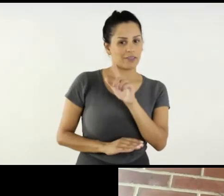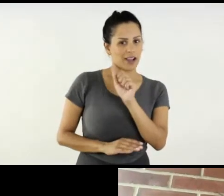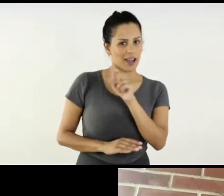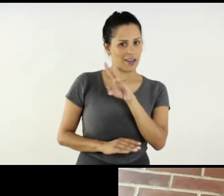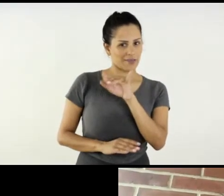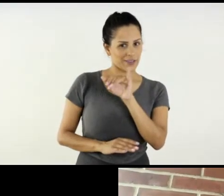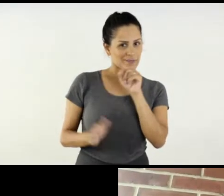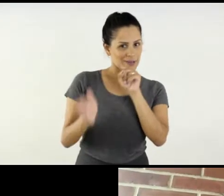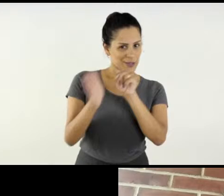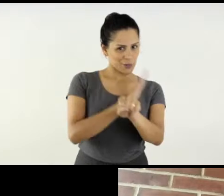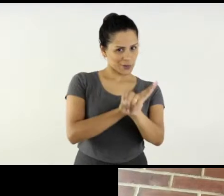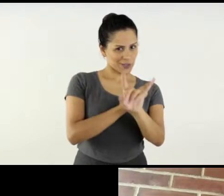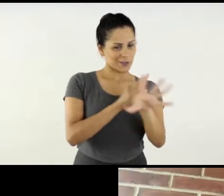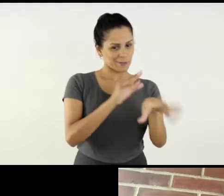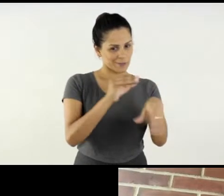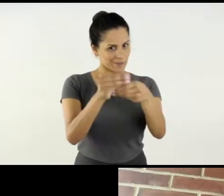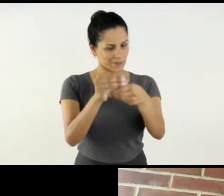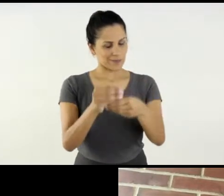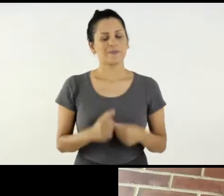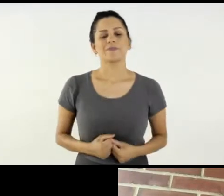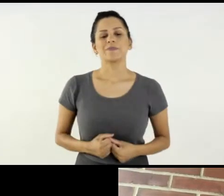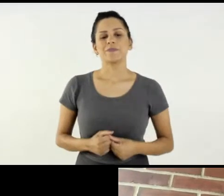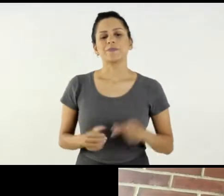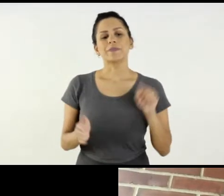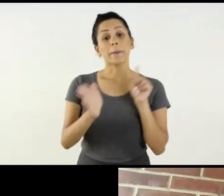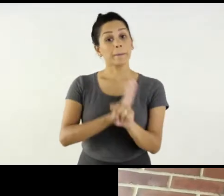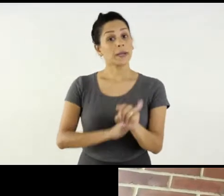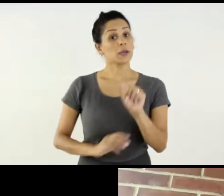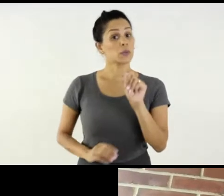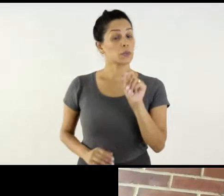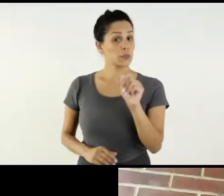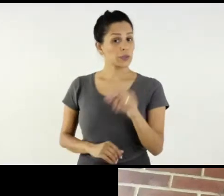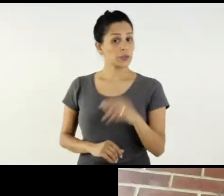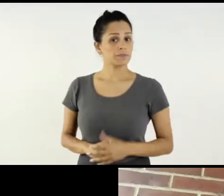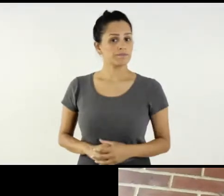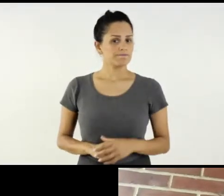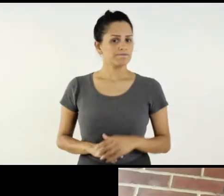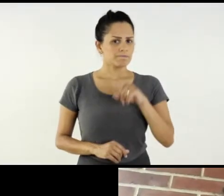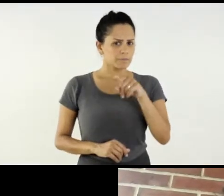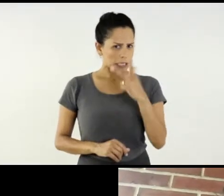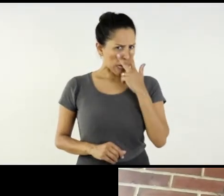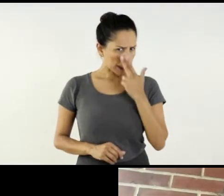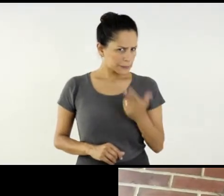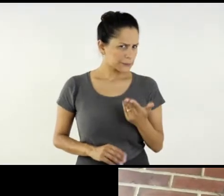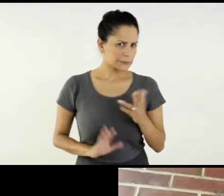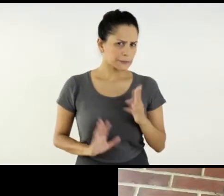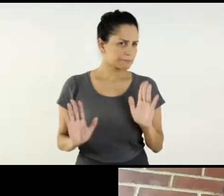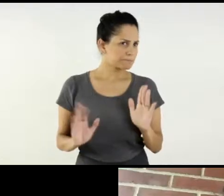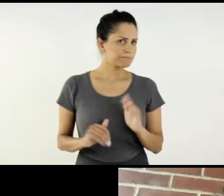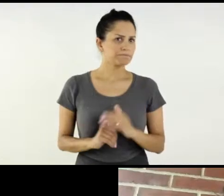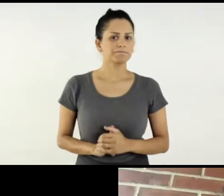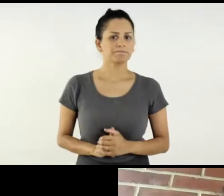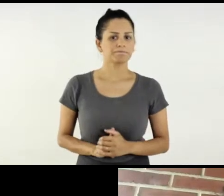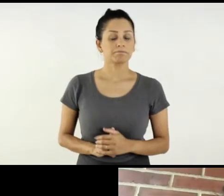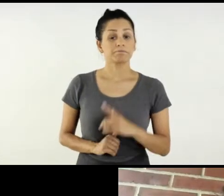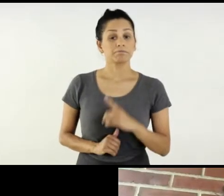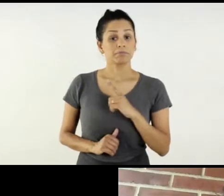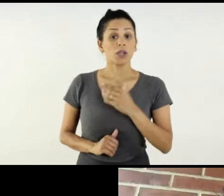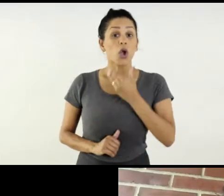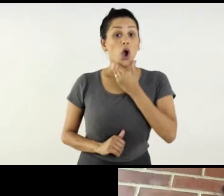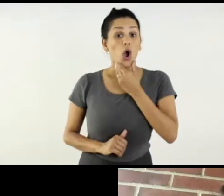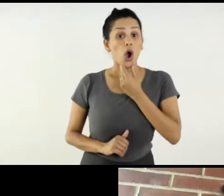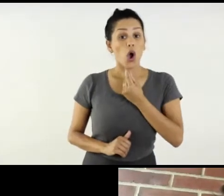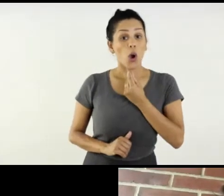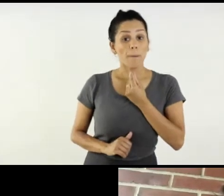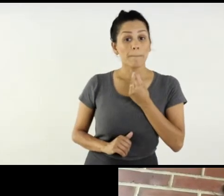She asks, Flavia asks, do you think, Carmen, that whenever a male photographer photographs a woman, there